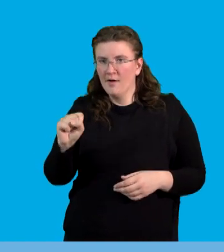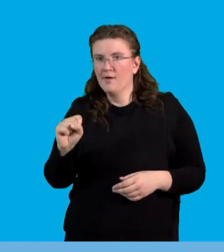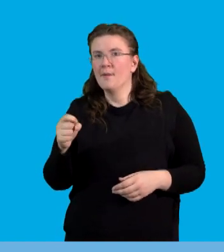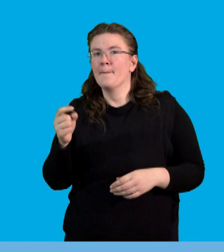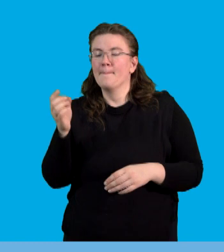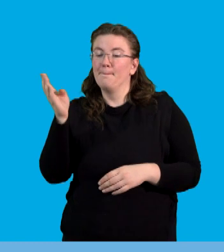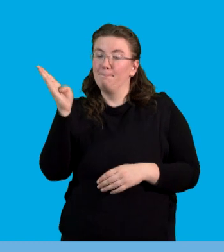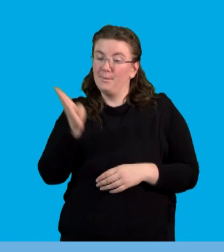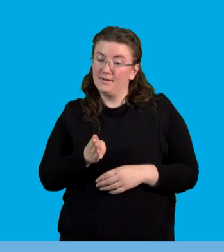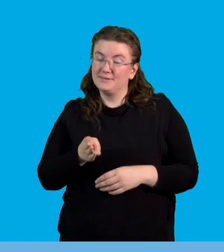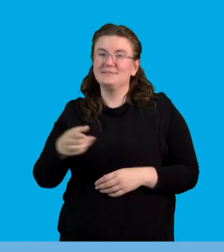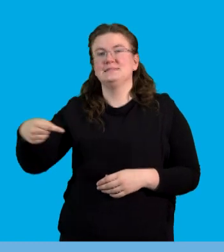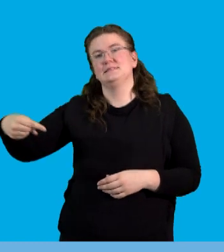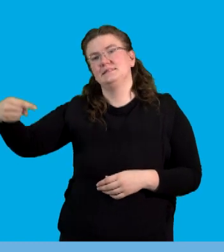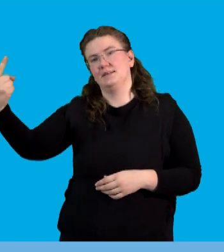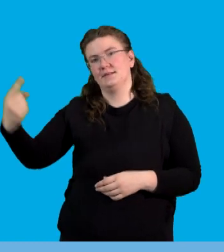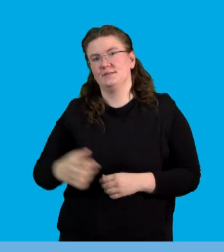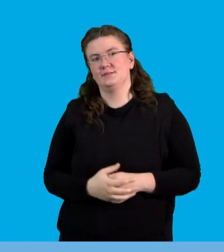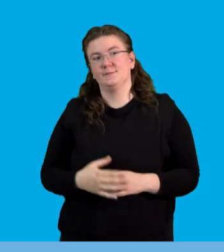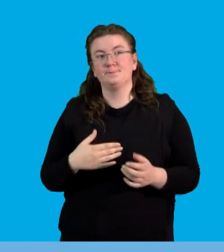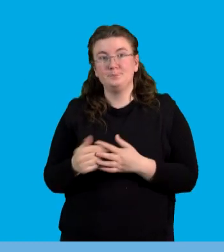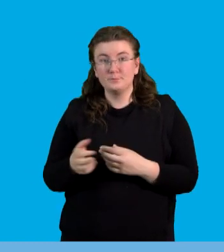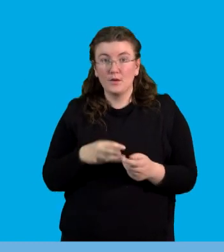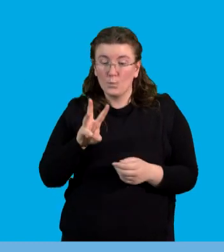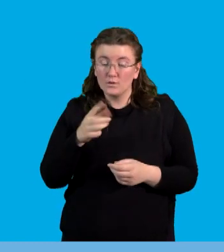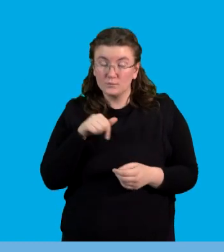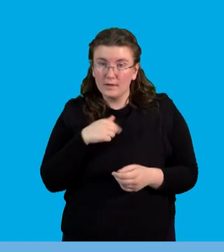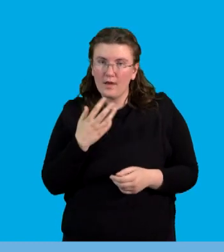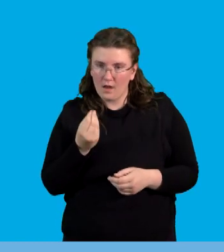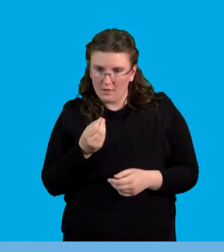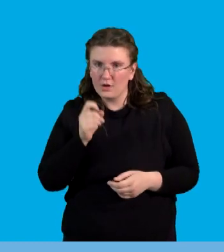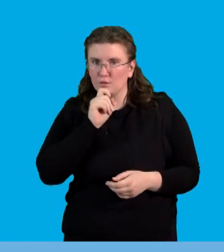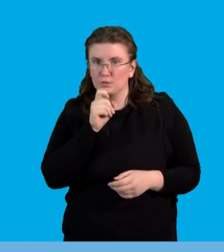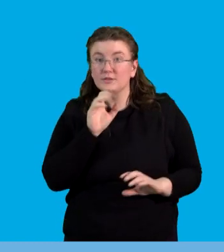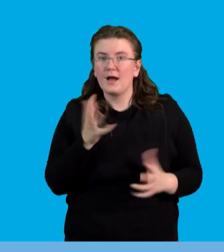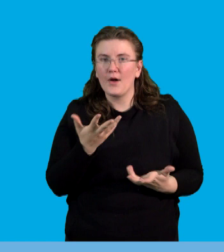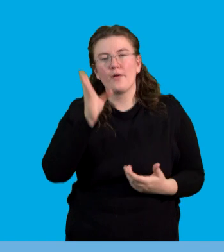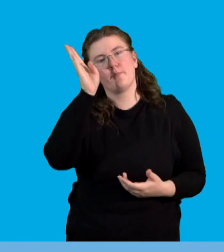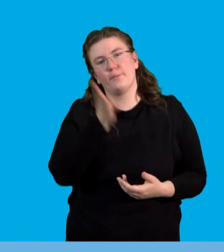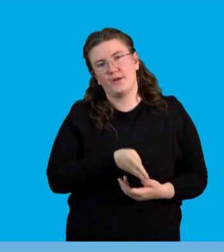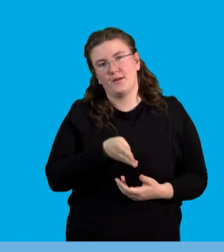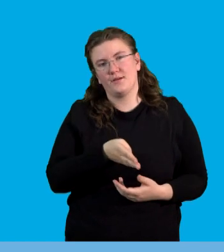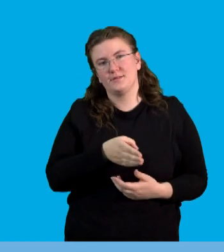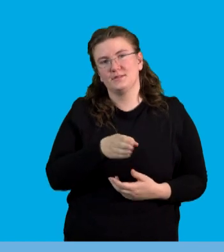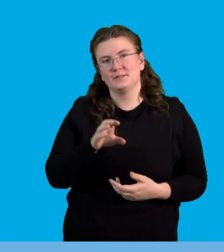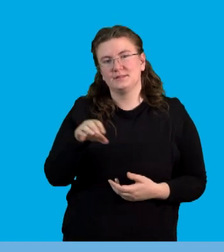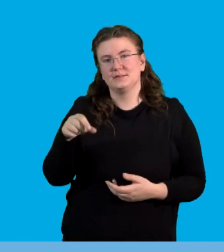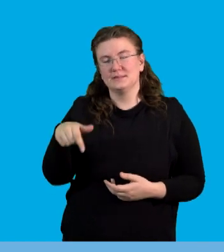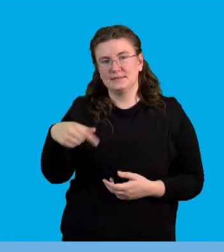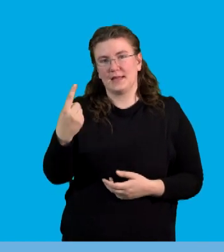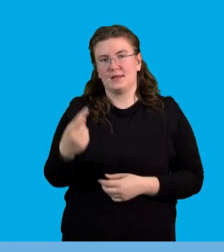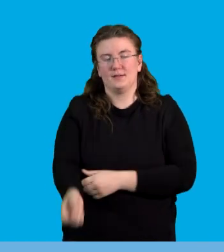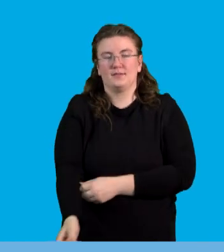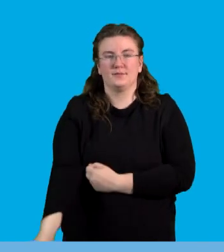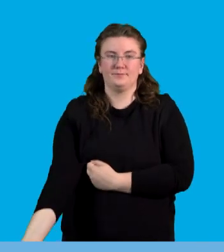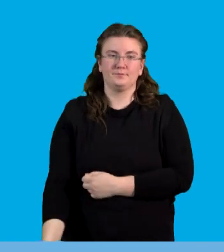whichever wattage that we have, it is going to be used per second. Now, the